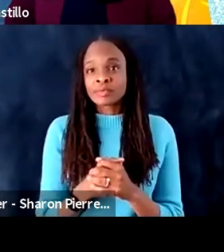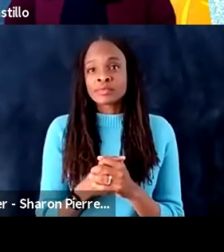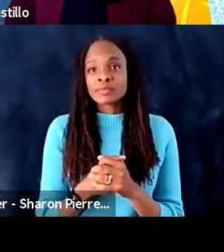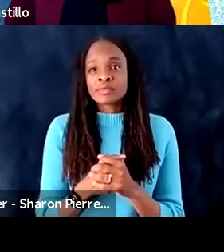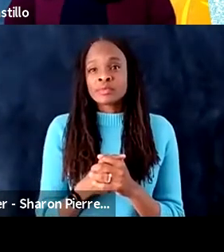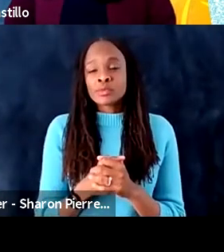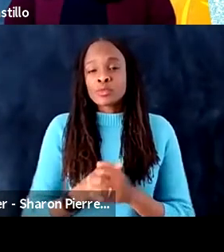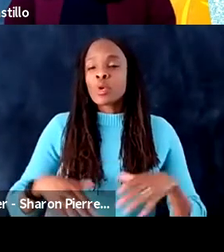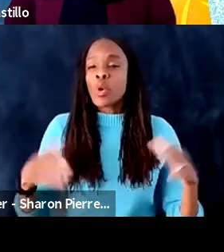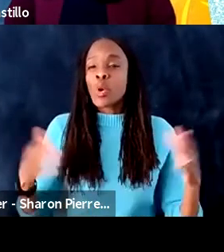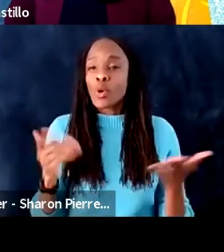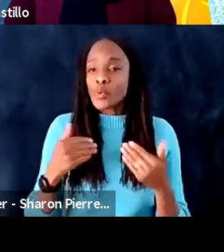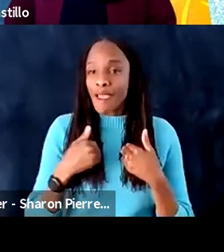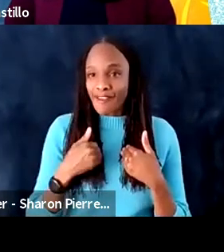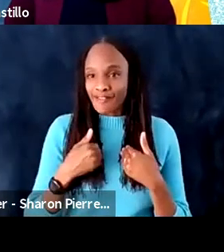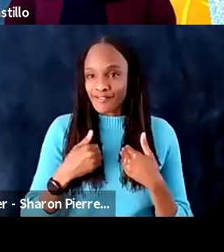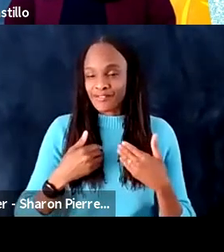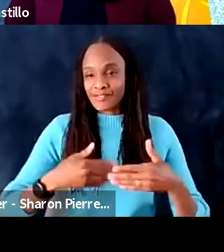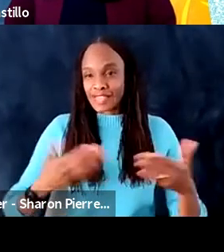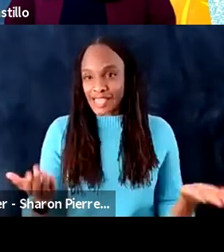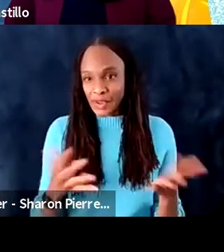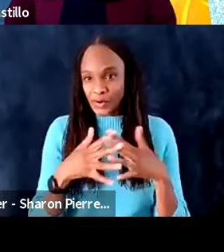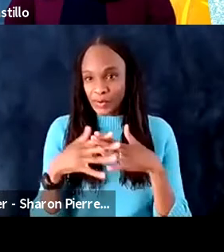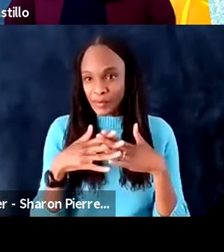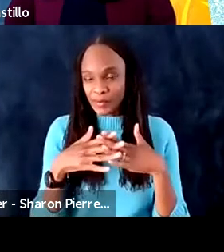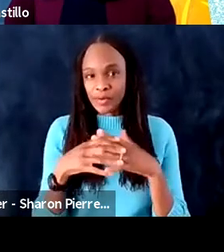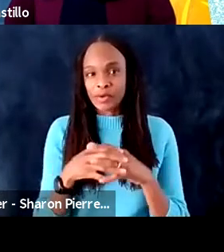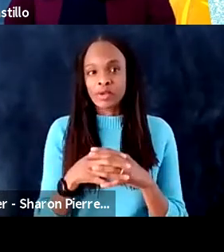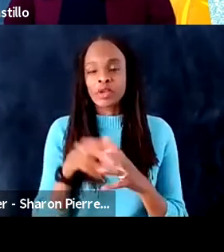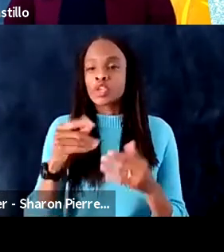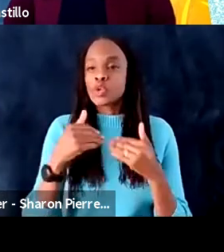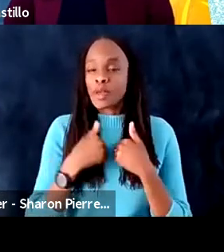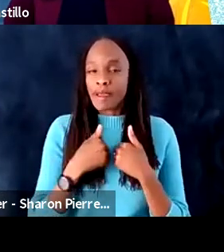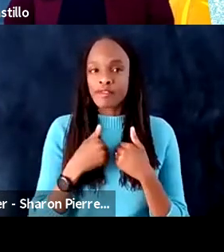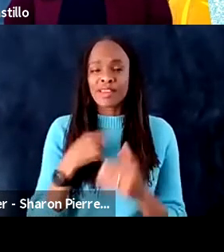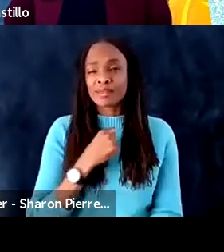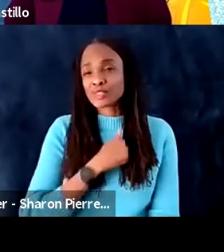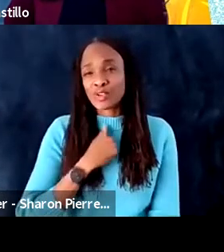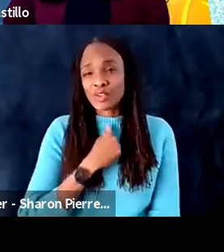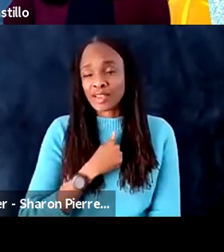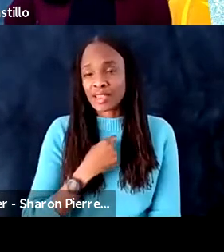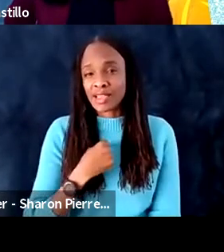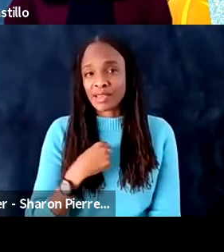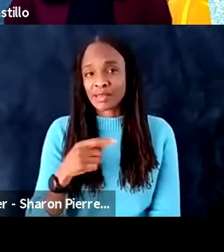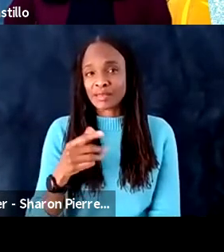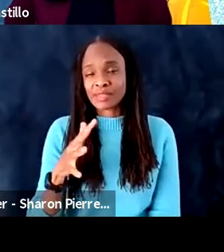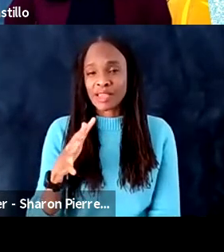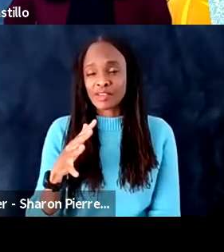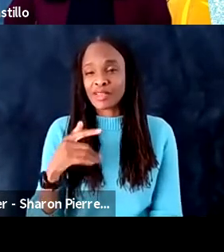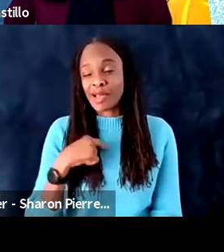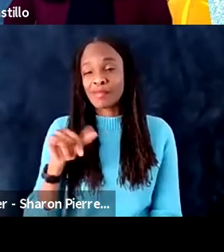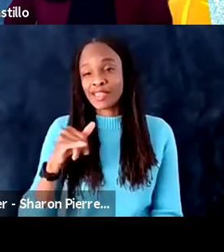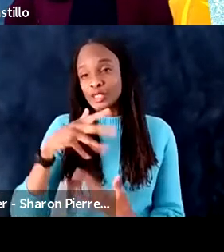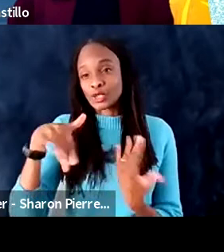What you have in America is you have and I'm sorry, I'm kind of being the social studies teacher